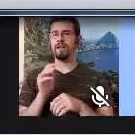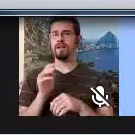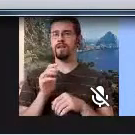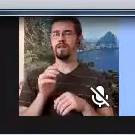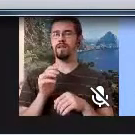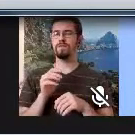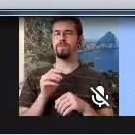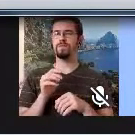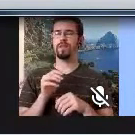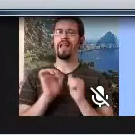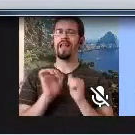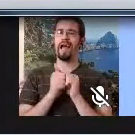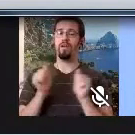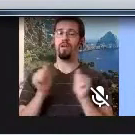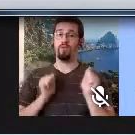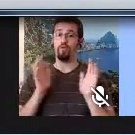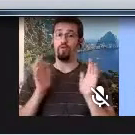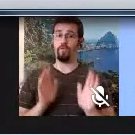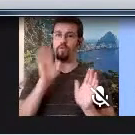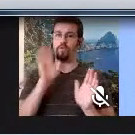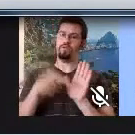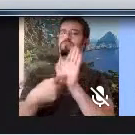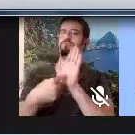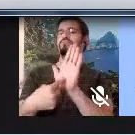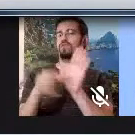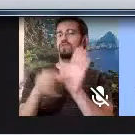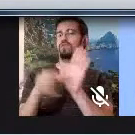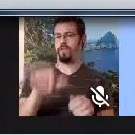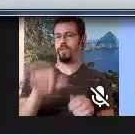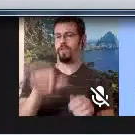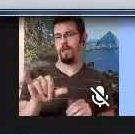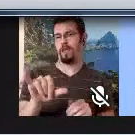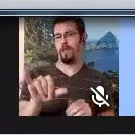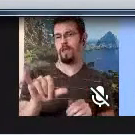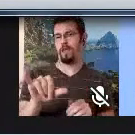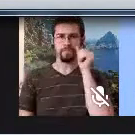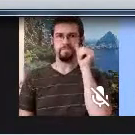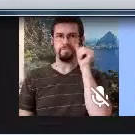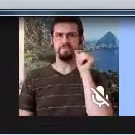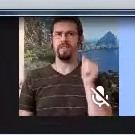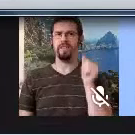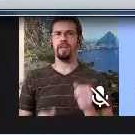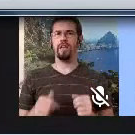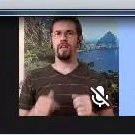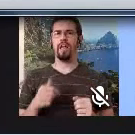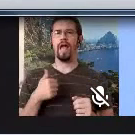realizes these instructions. And I give linguistically